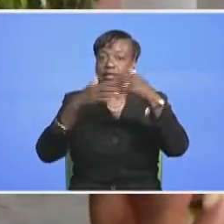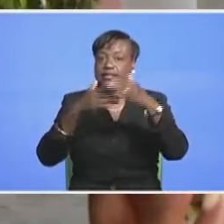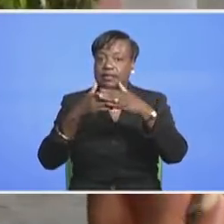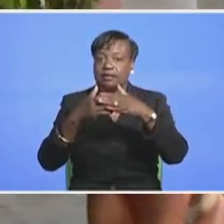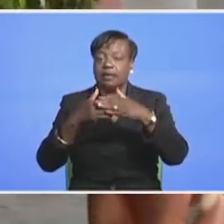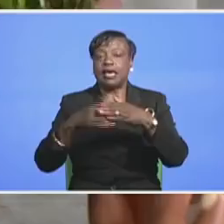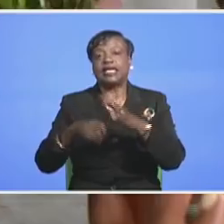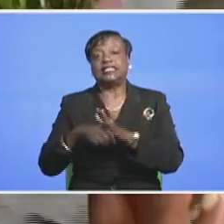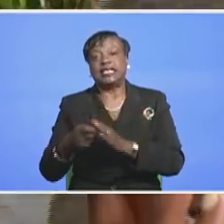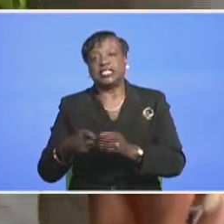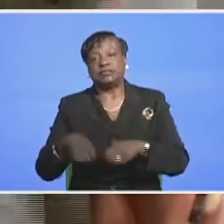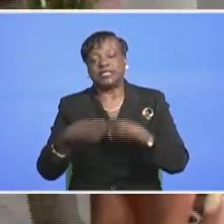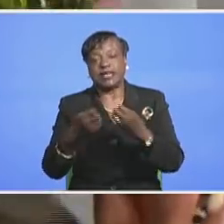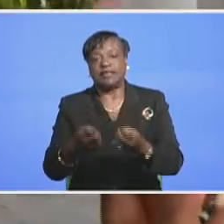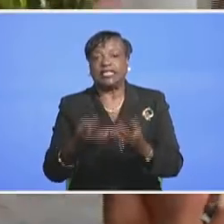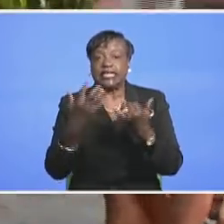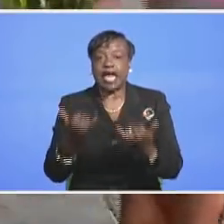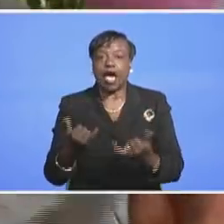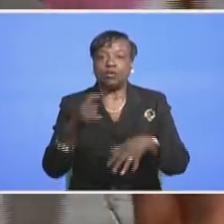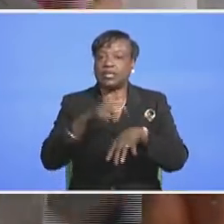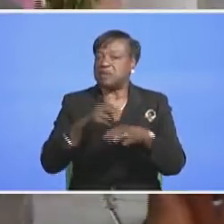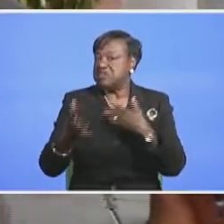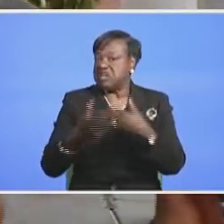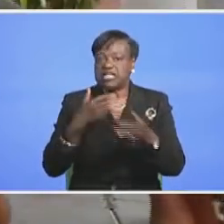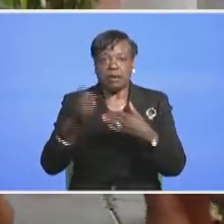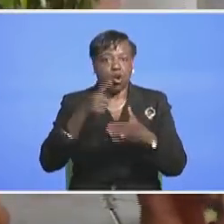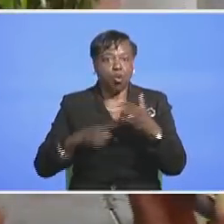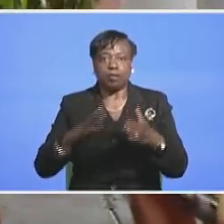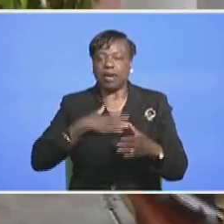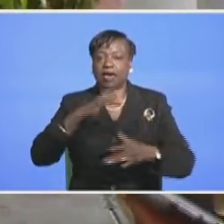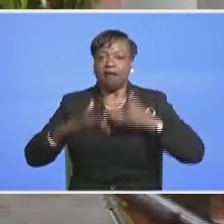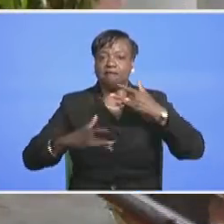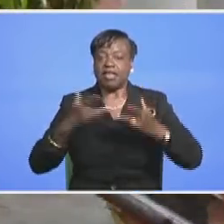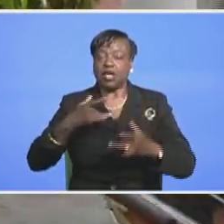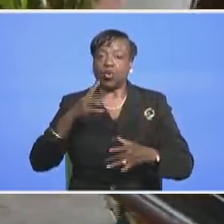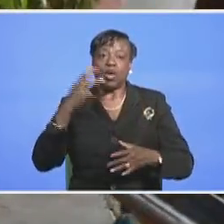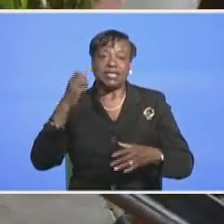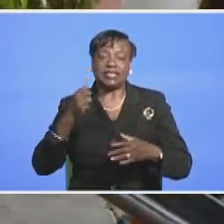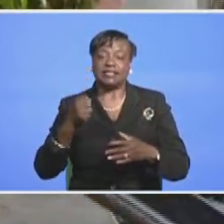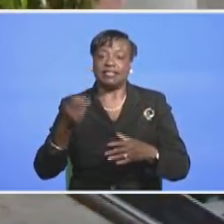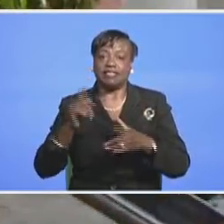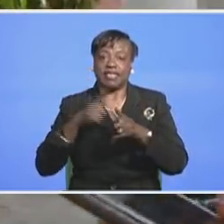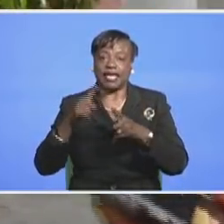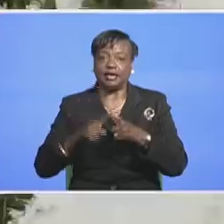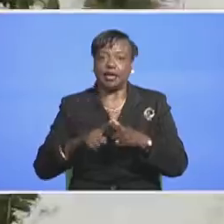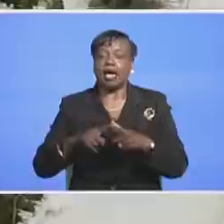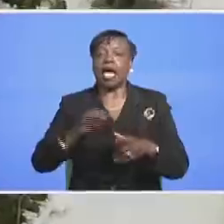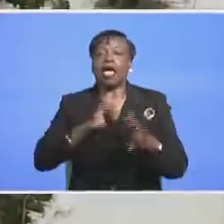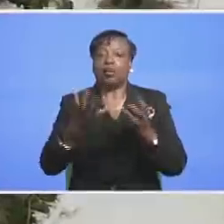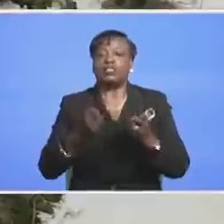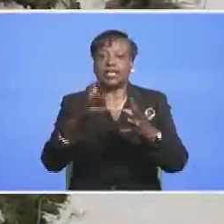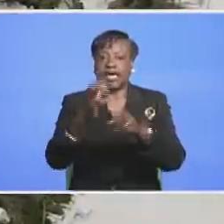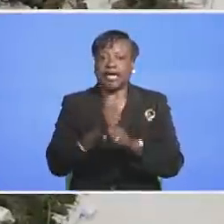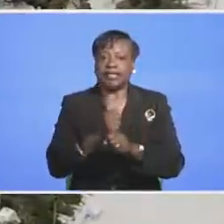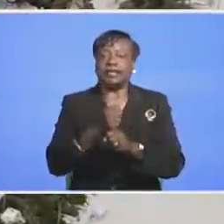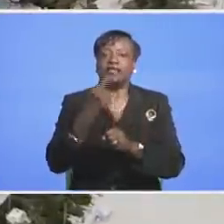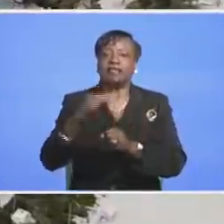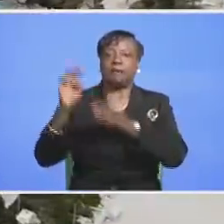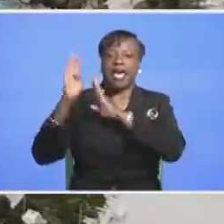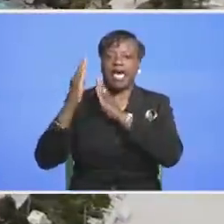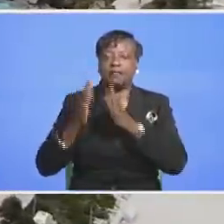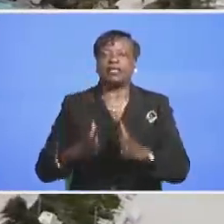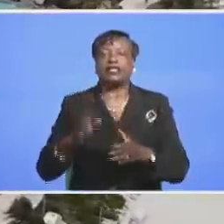It's now time, no matter what my feelings were, to get that hotel open and Bahamians employed. He says government is